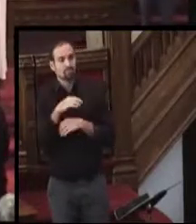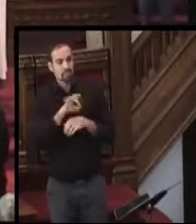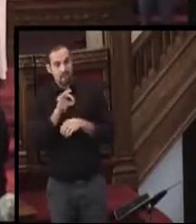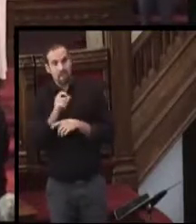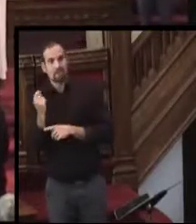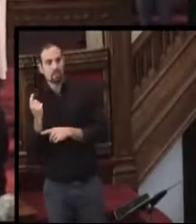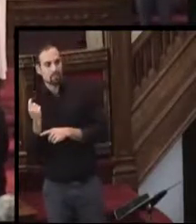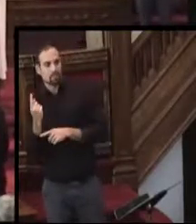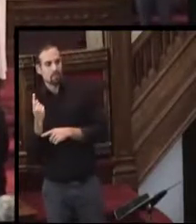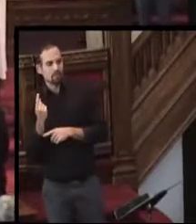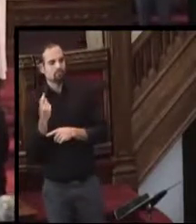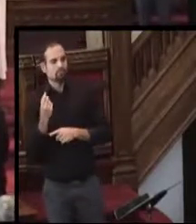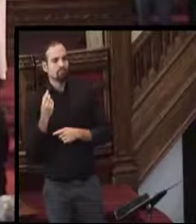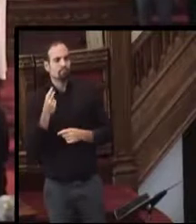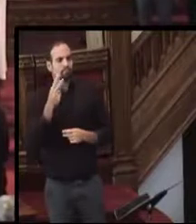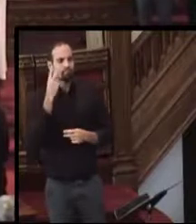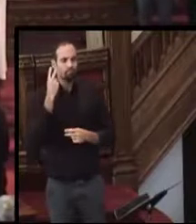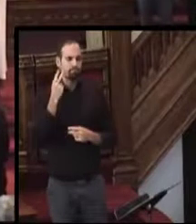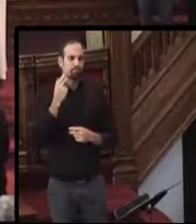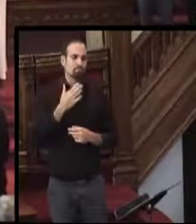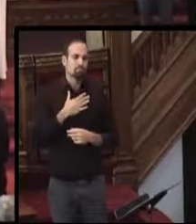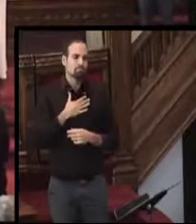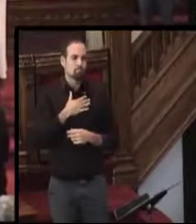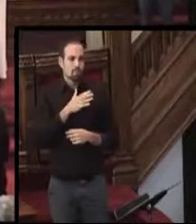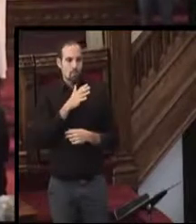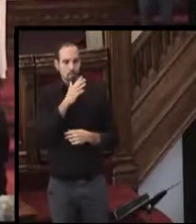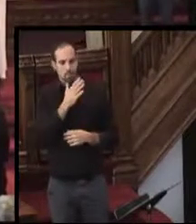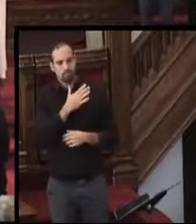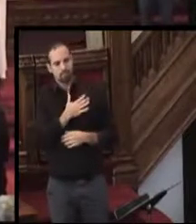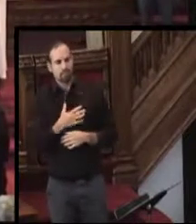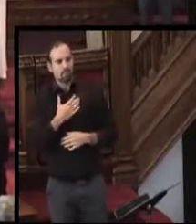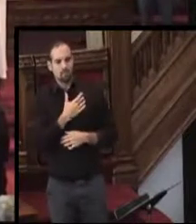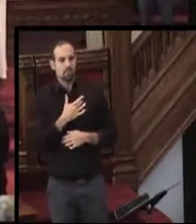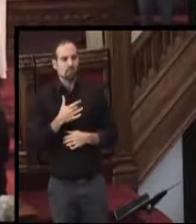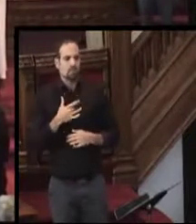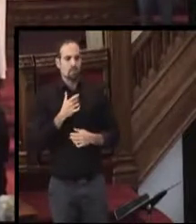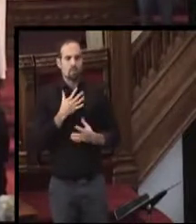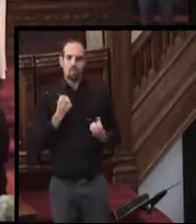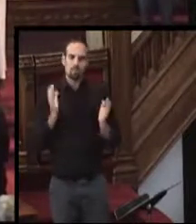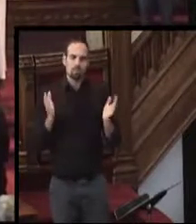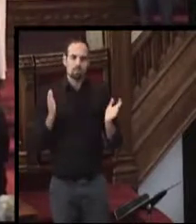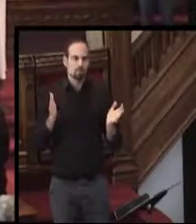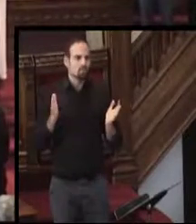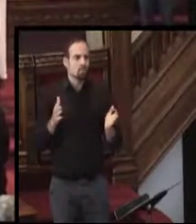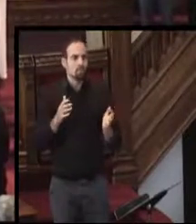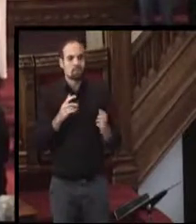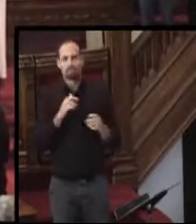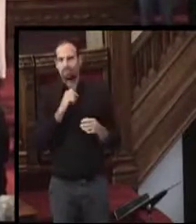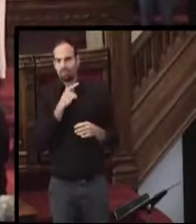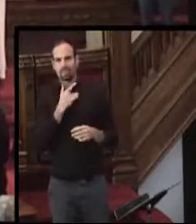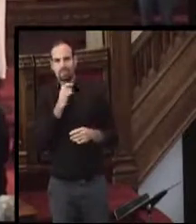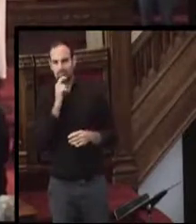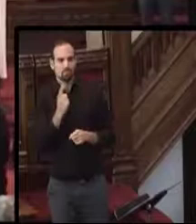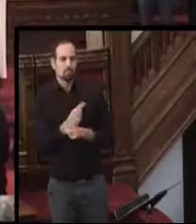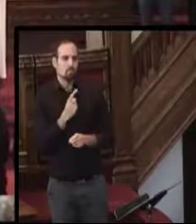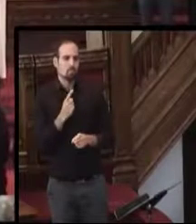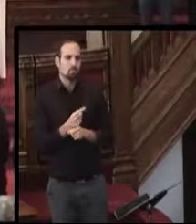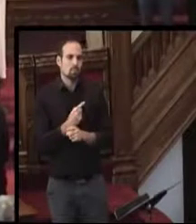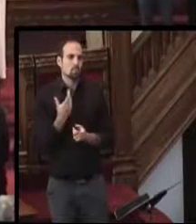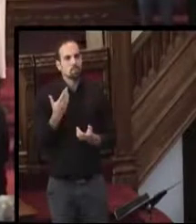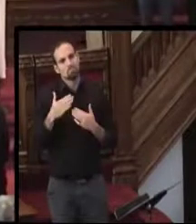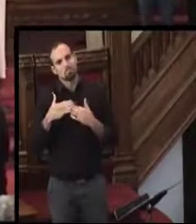and stuff, and just wanted to talk to, about her, but it wasn't appropriate for today, and maybe next Sunday I'll talk a little bit more. But, you